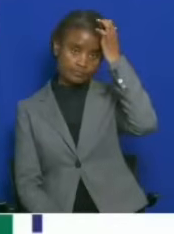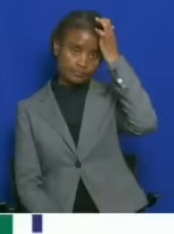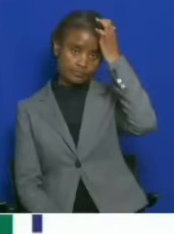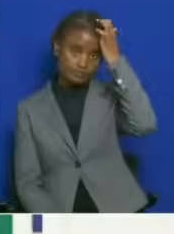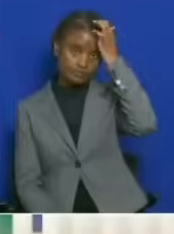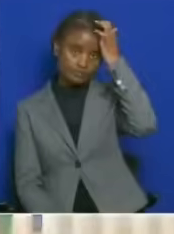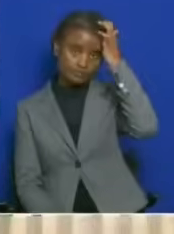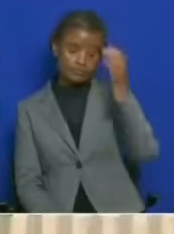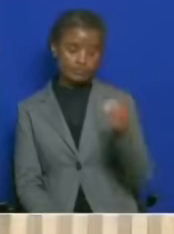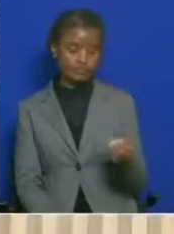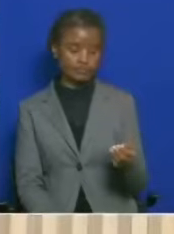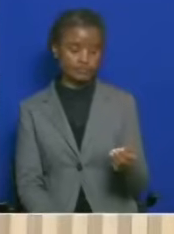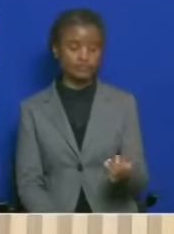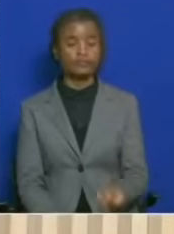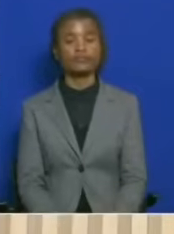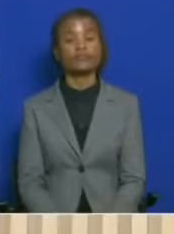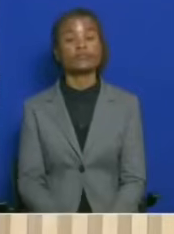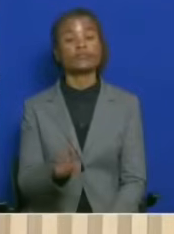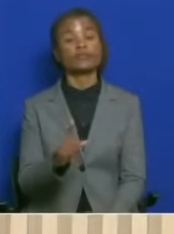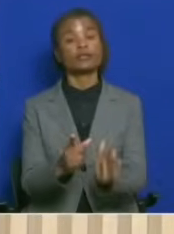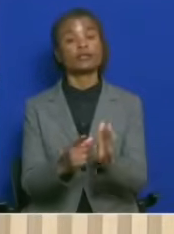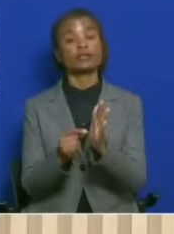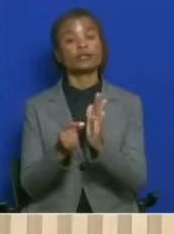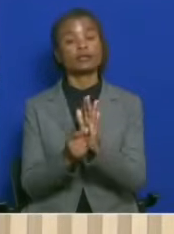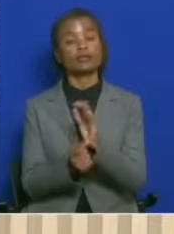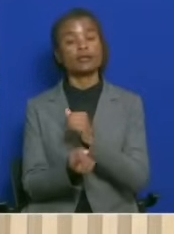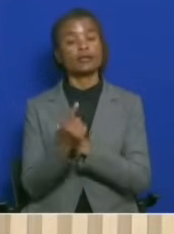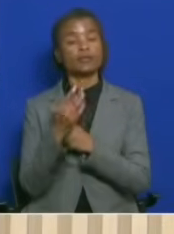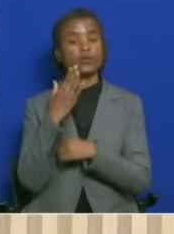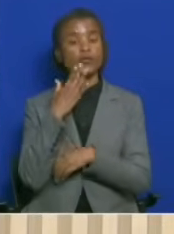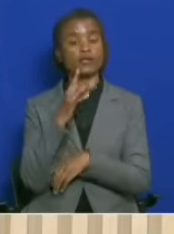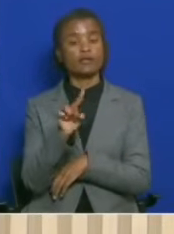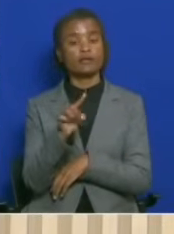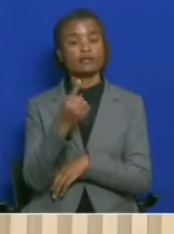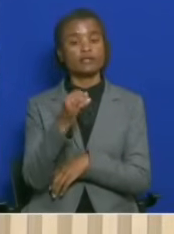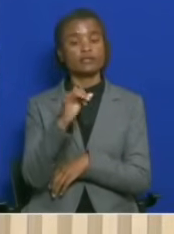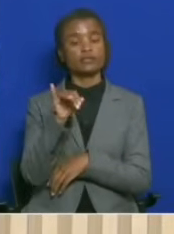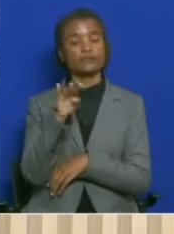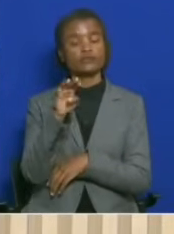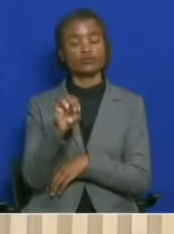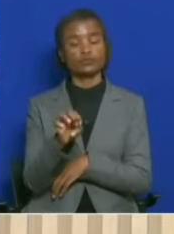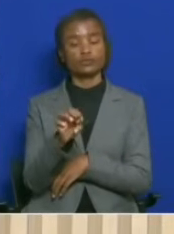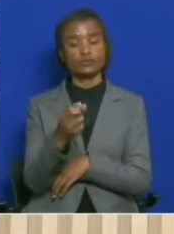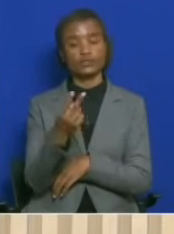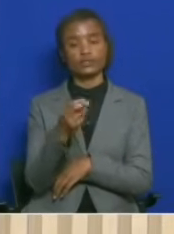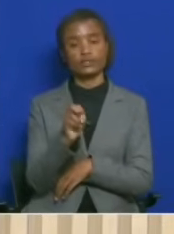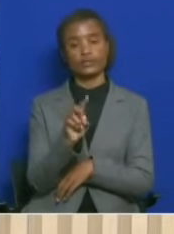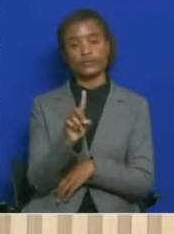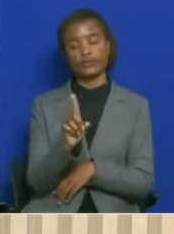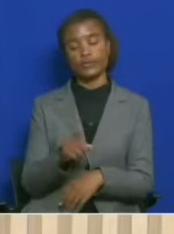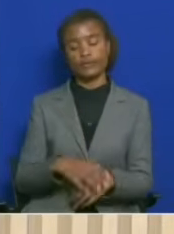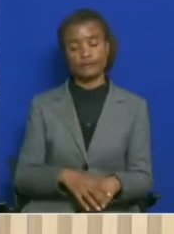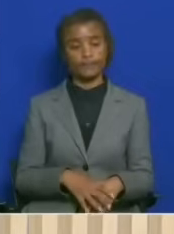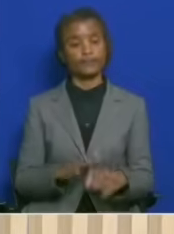That's 1st of June, 2021. If we look at page 1749,